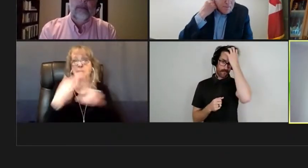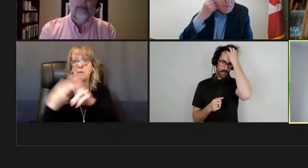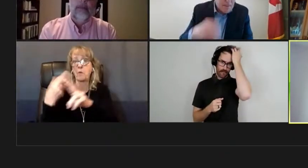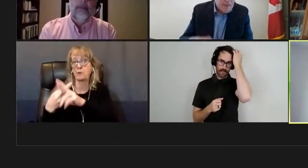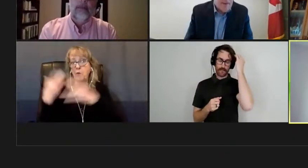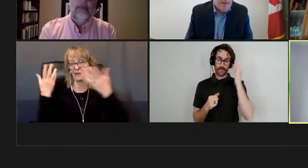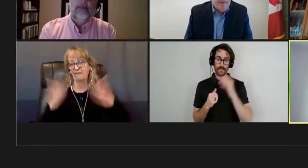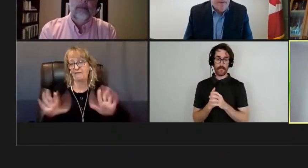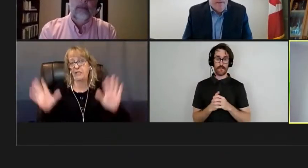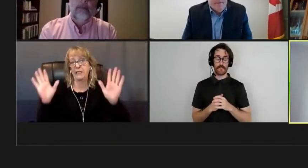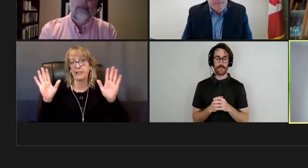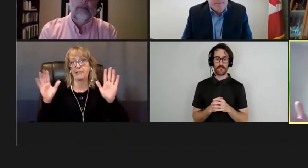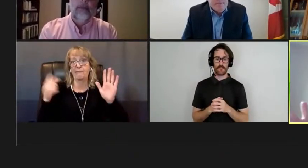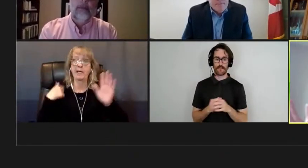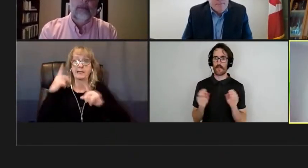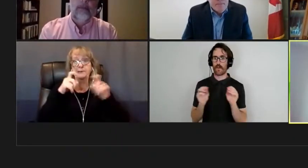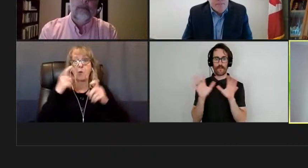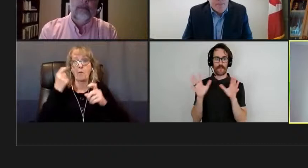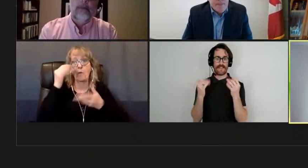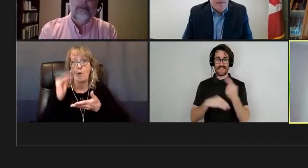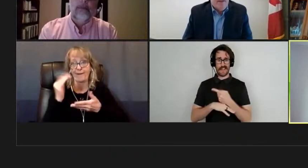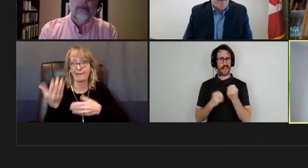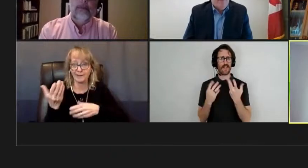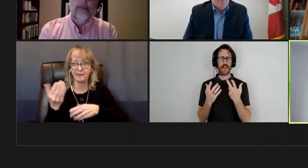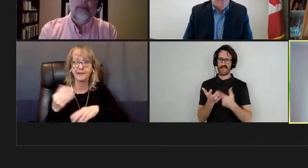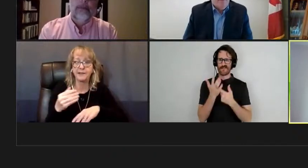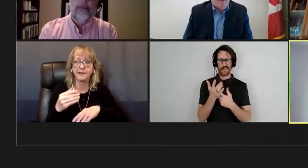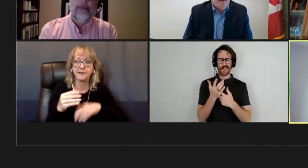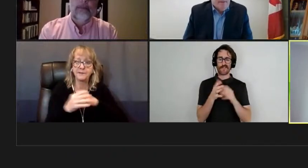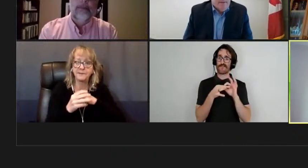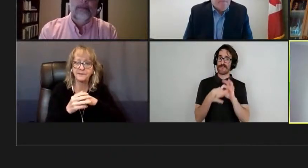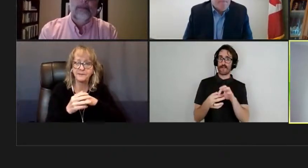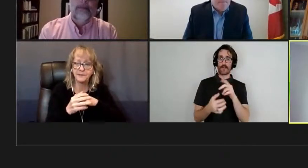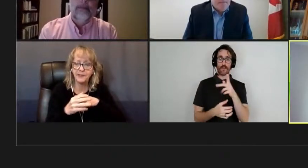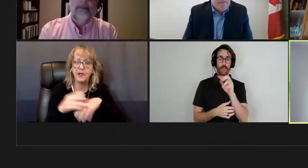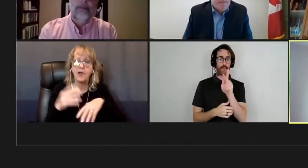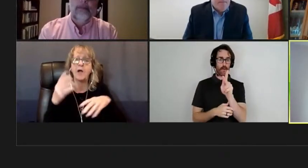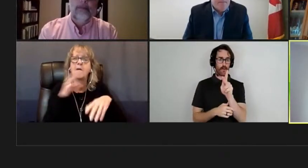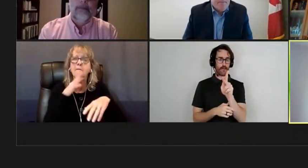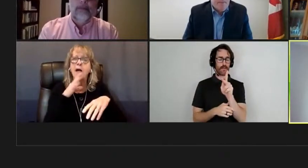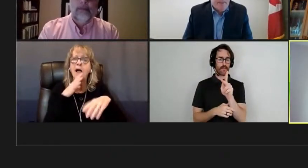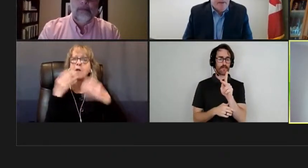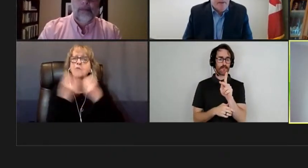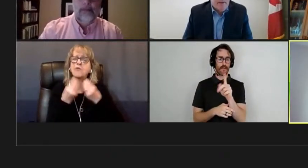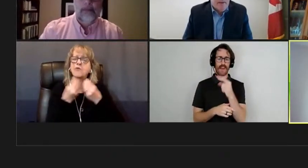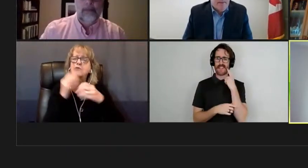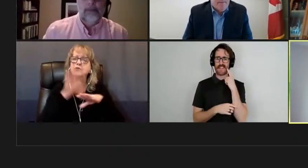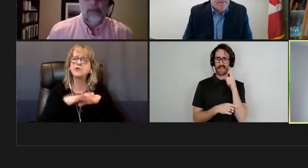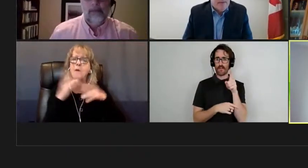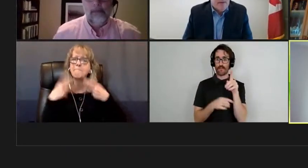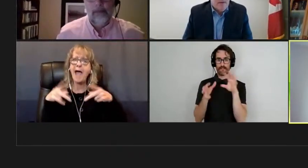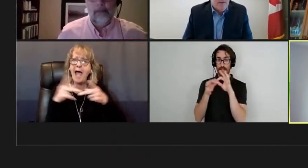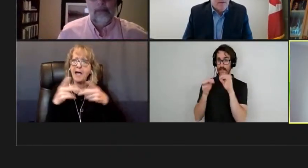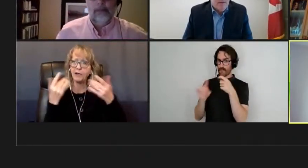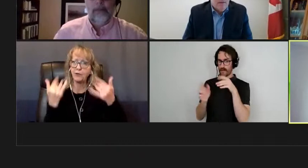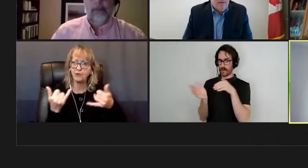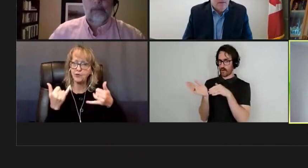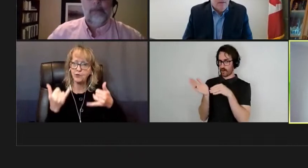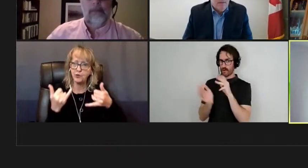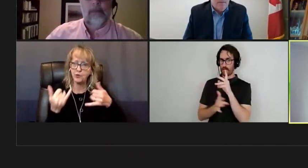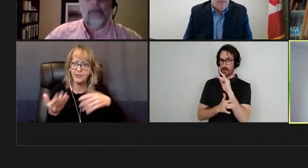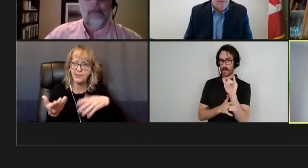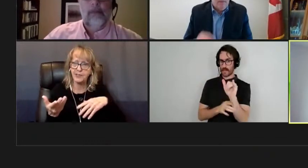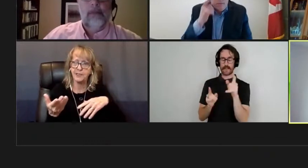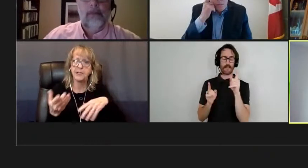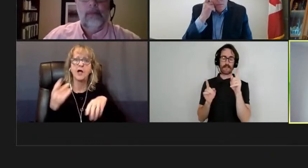Obviously, there's been a lot of discussion today about parks. And I think the message from you, Dr. Malakmi, is clear that we need to